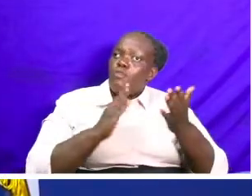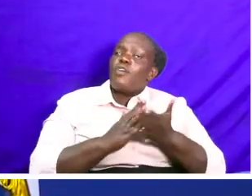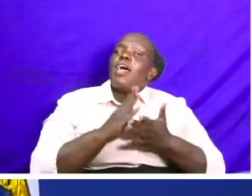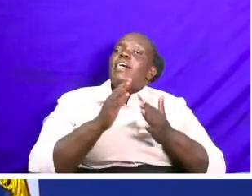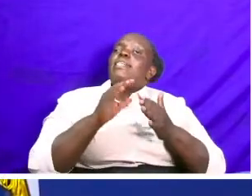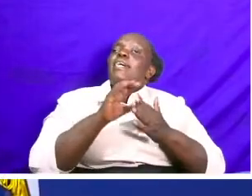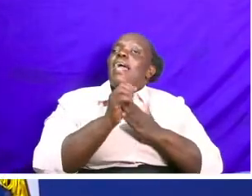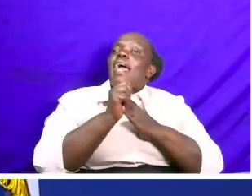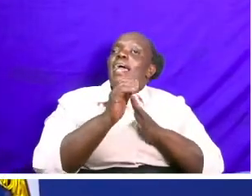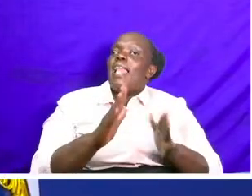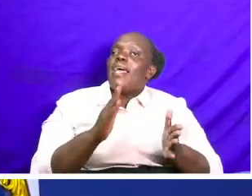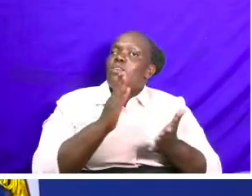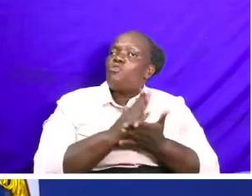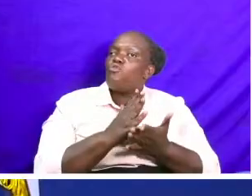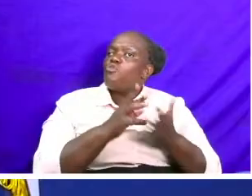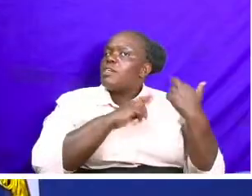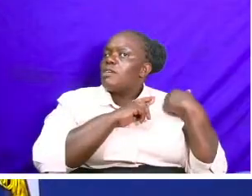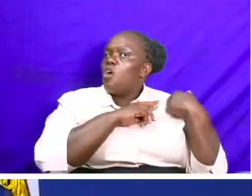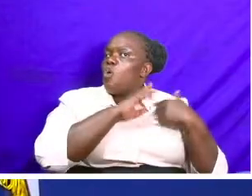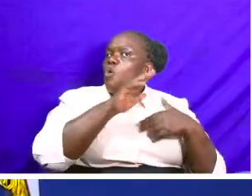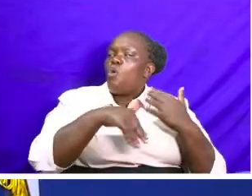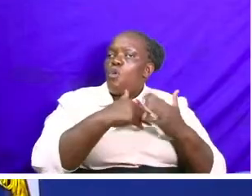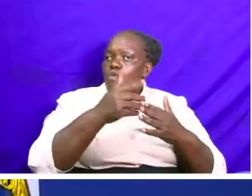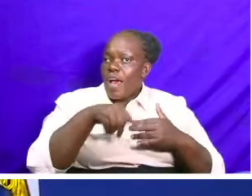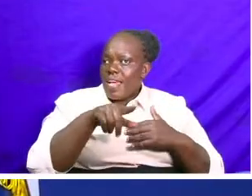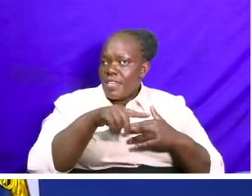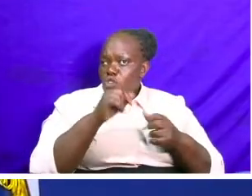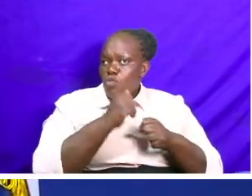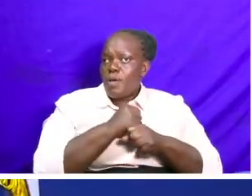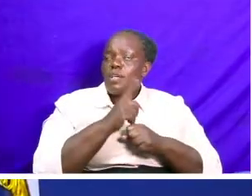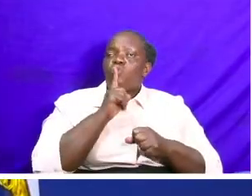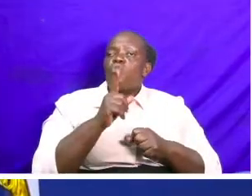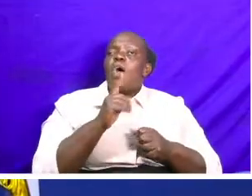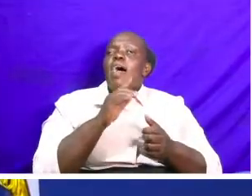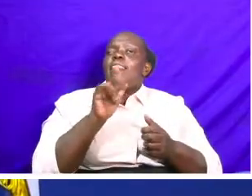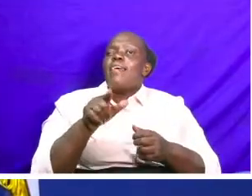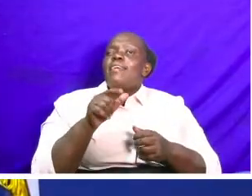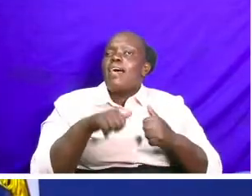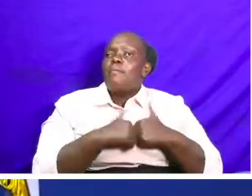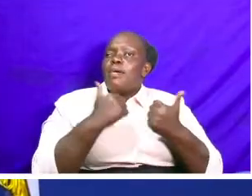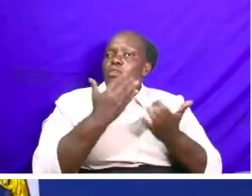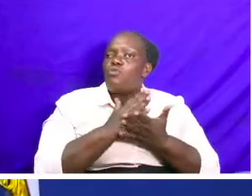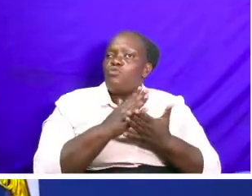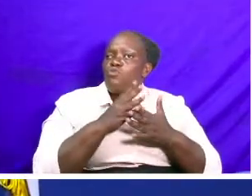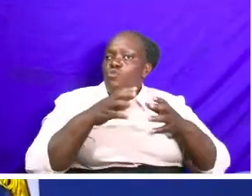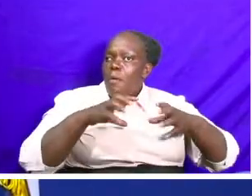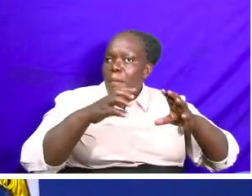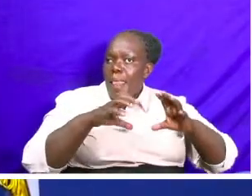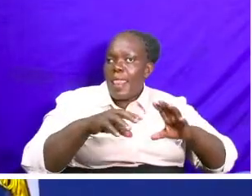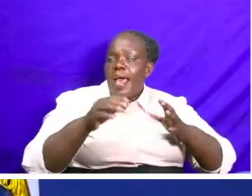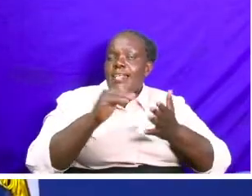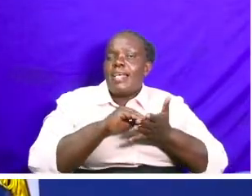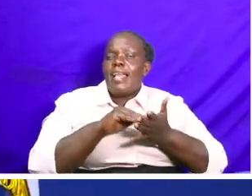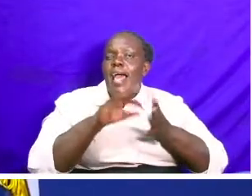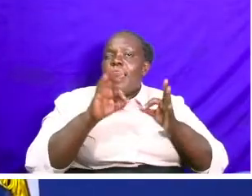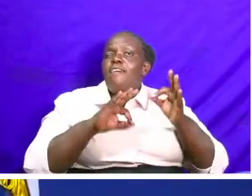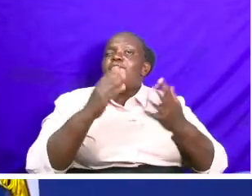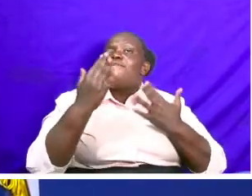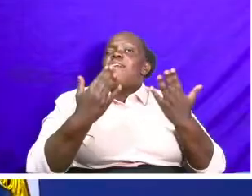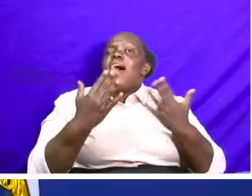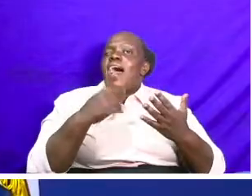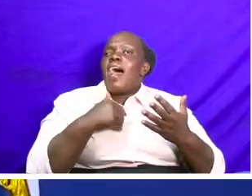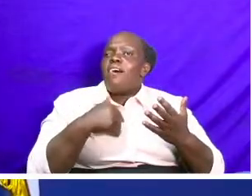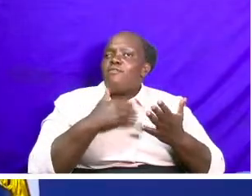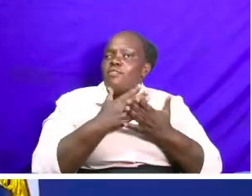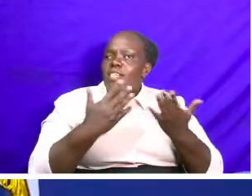guidelines. It is a responsibility of all of us to ensure that that happens. If you look at this media center here, you can see in case of fire, there's at least